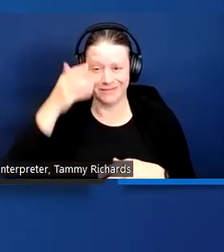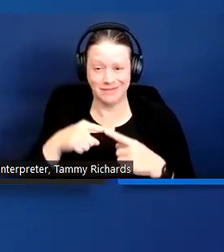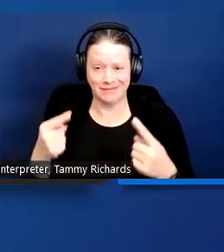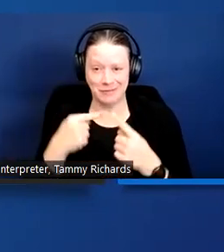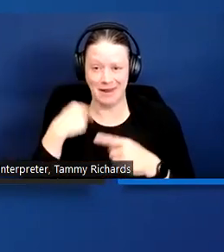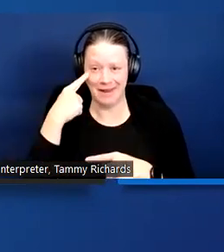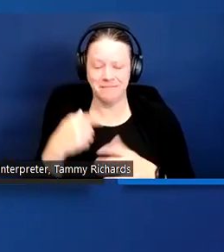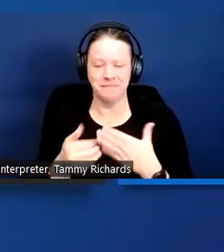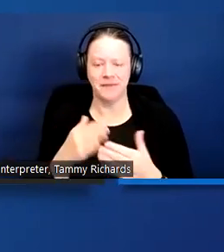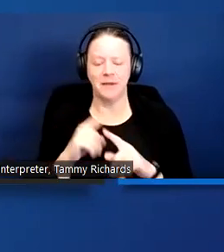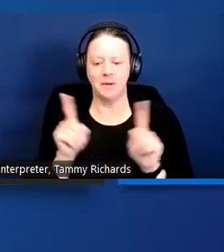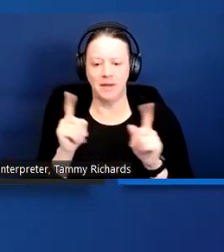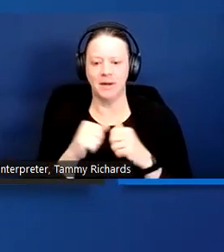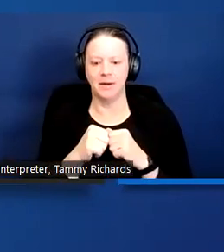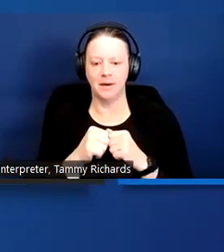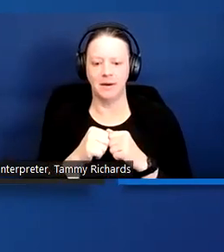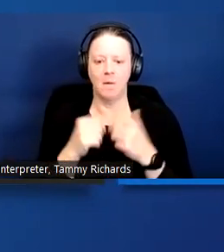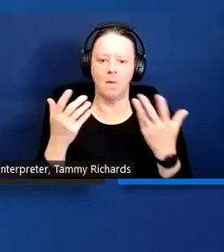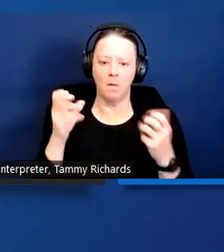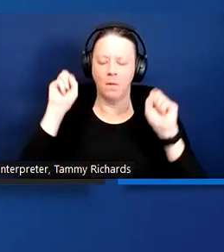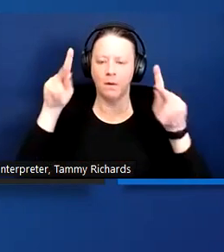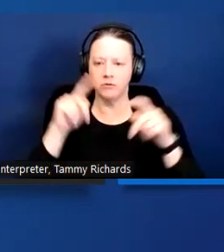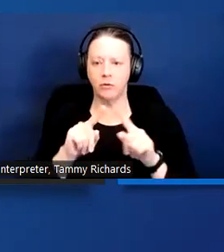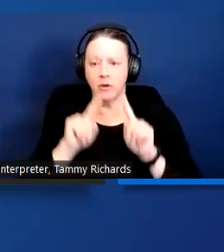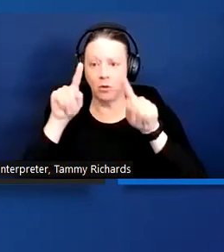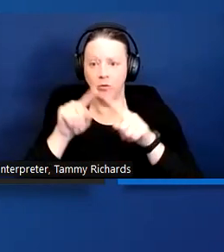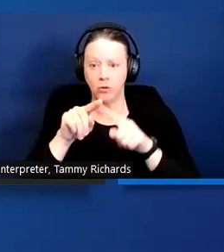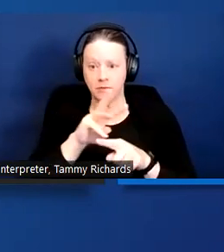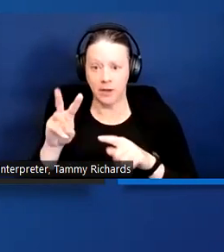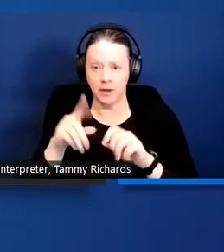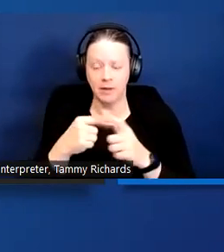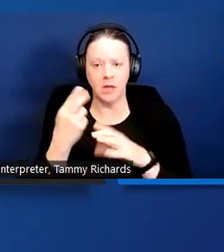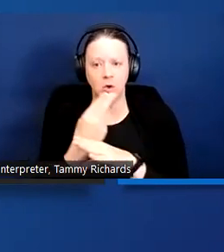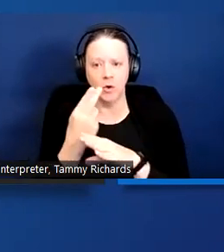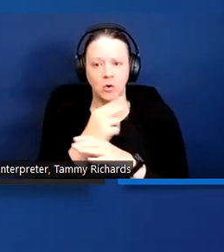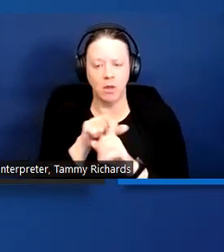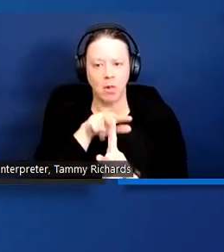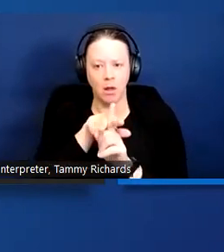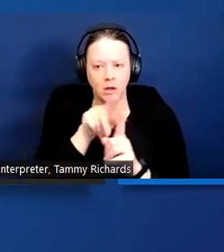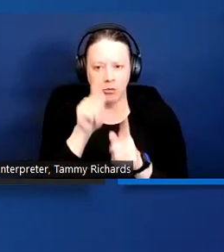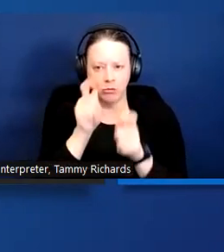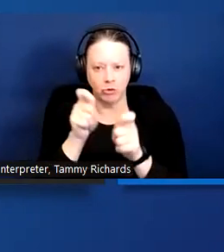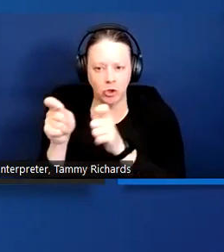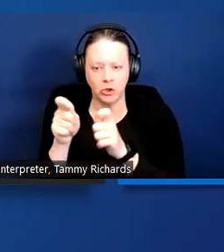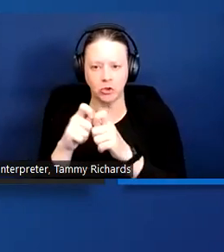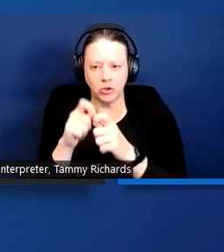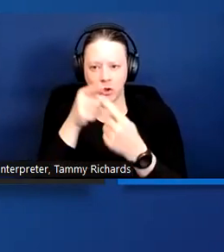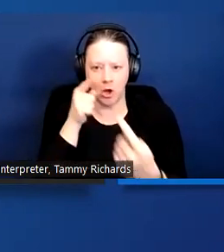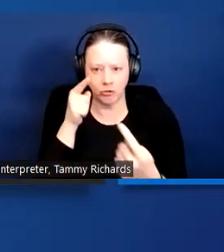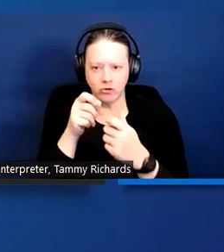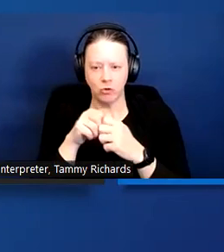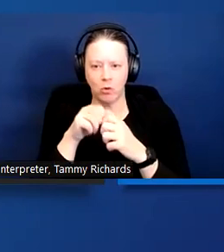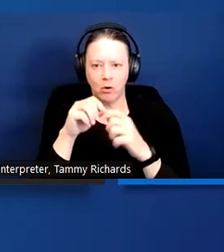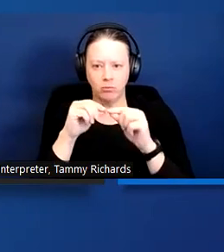But having, you know, okay, they go to this website, now they can use that plugin to, you know, change the contrast or the